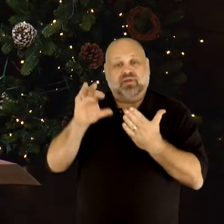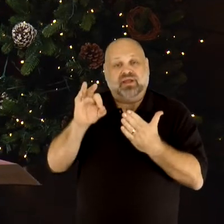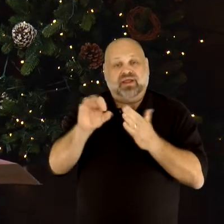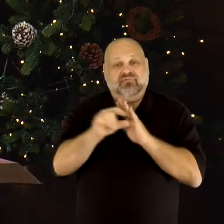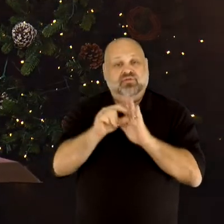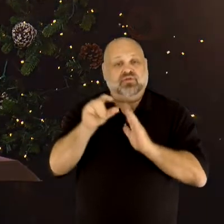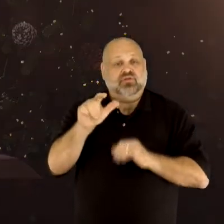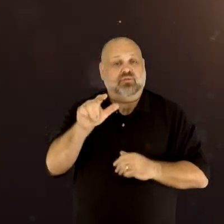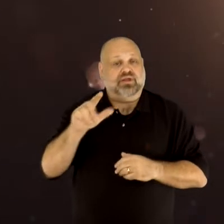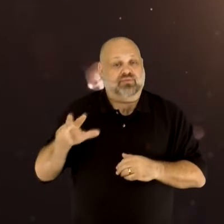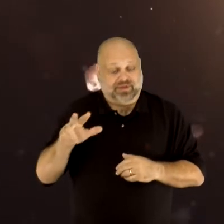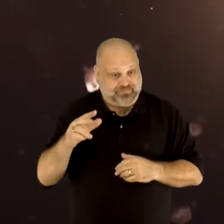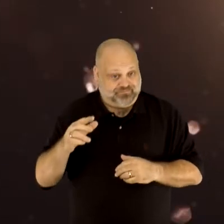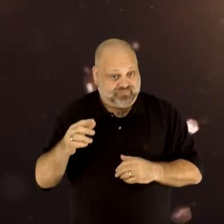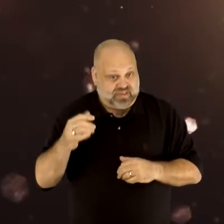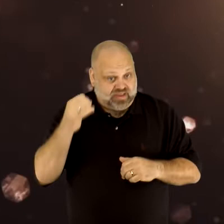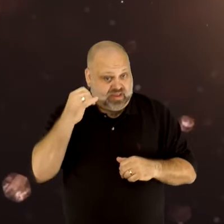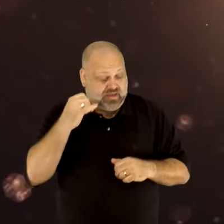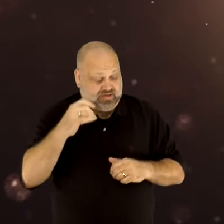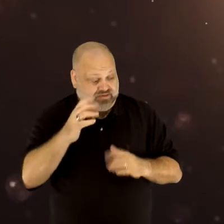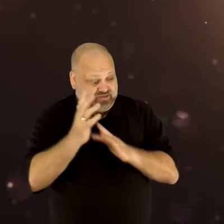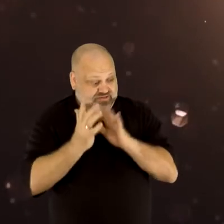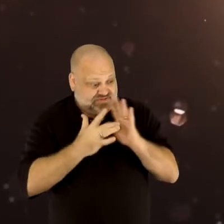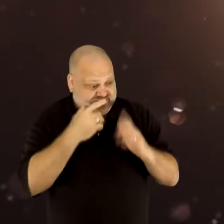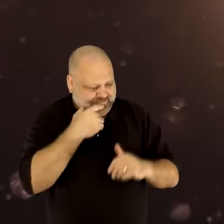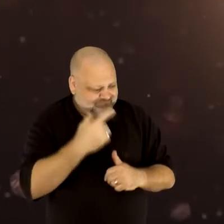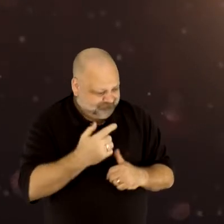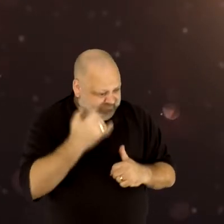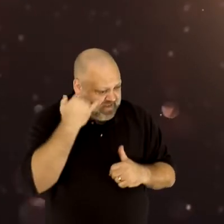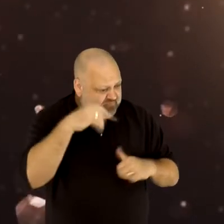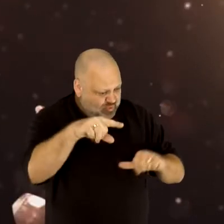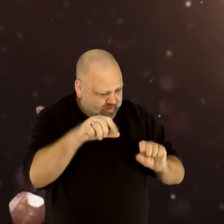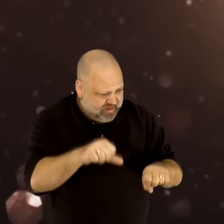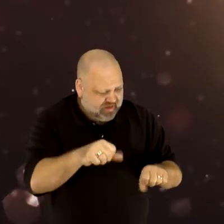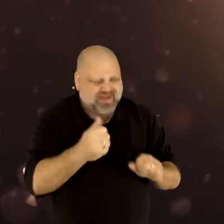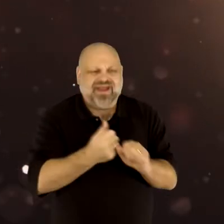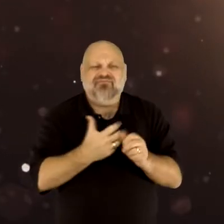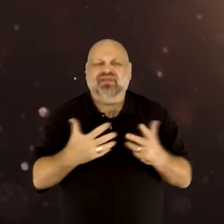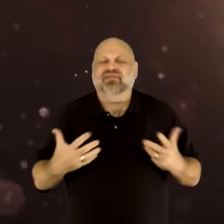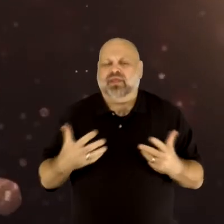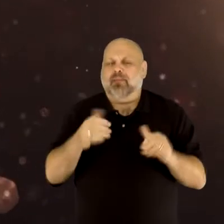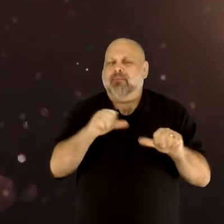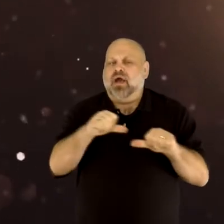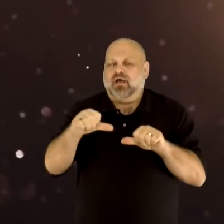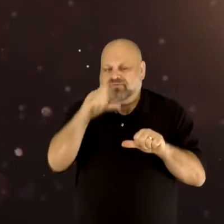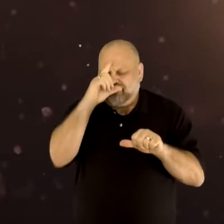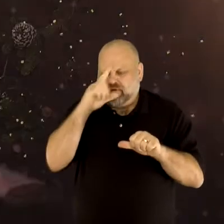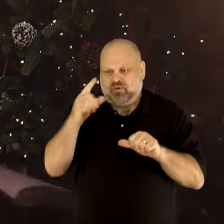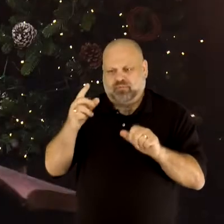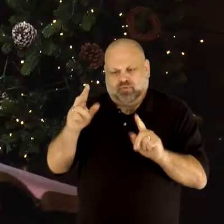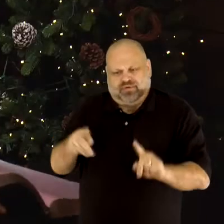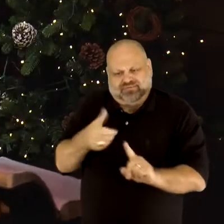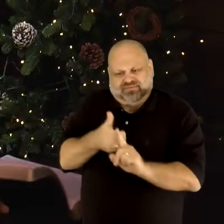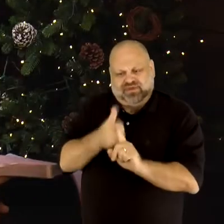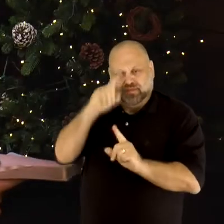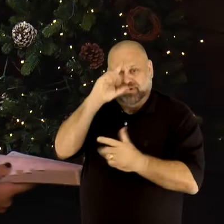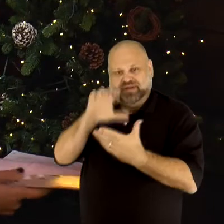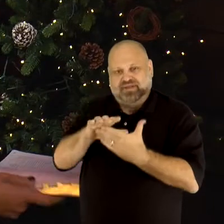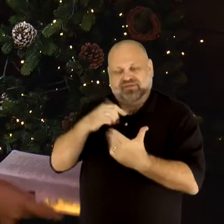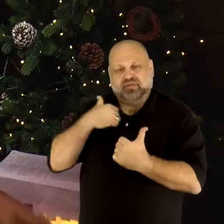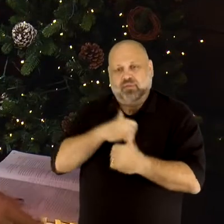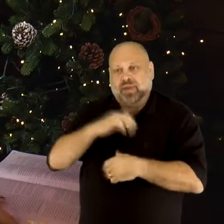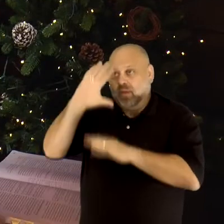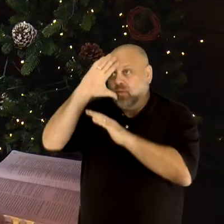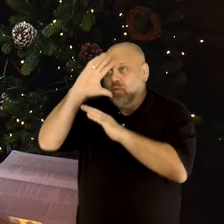verse 23. "If you can," said Jesus, "everything is possible for one who believes." As we put